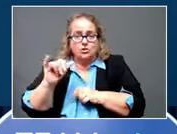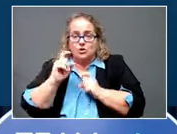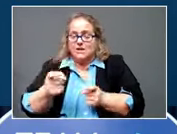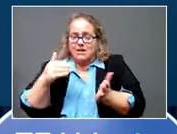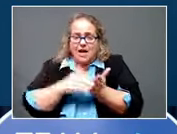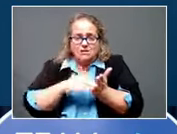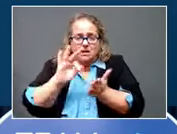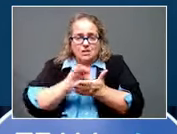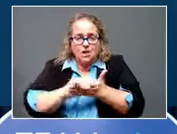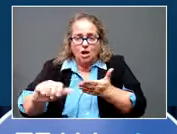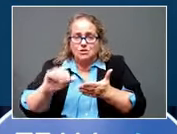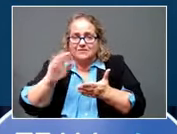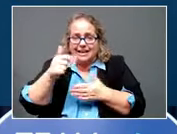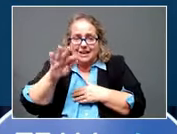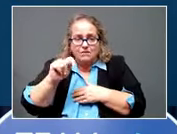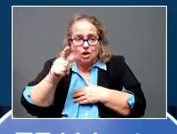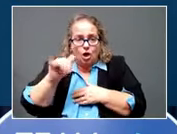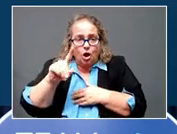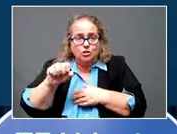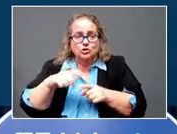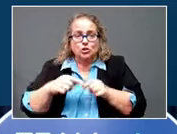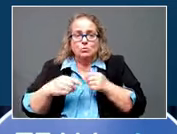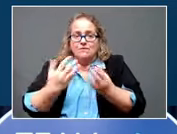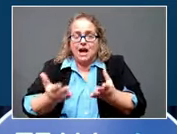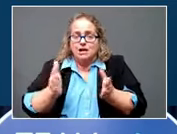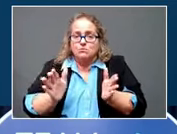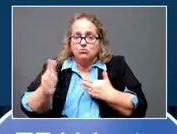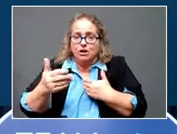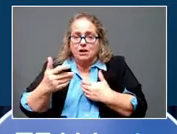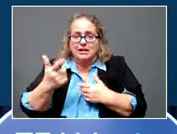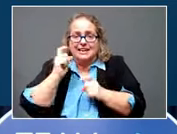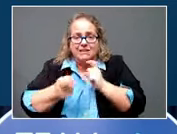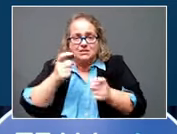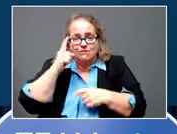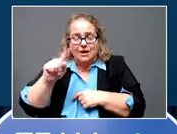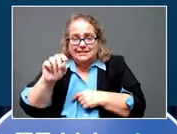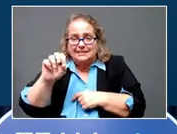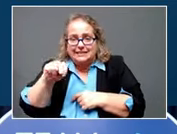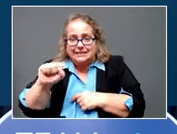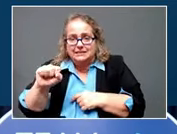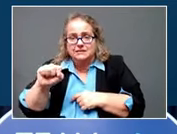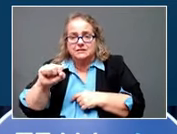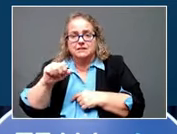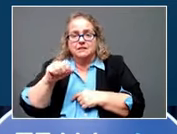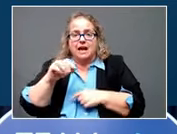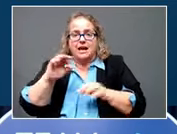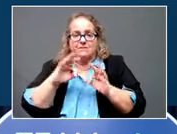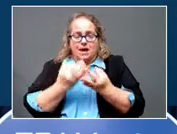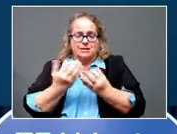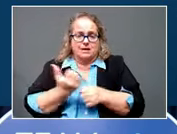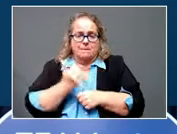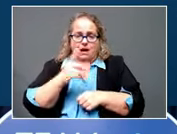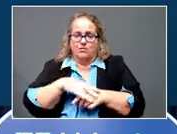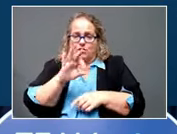which helped provide presents for teens and will continue to help families get back on their feet. In less than 1 week, you